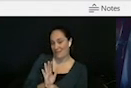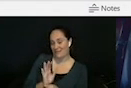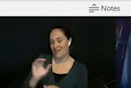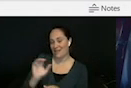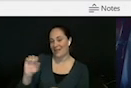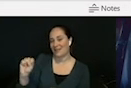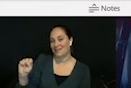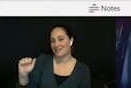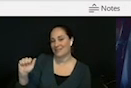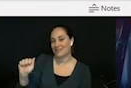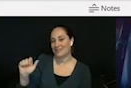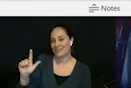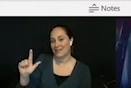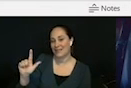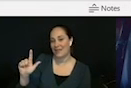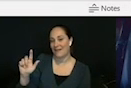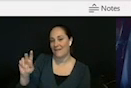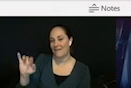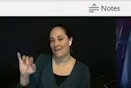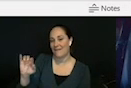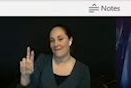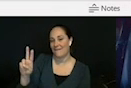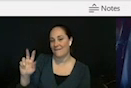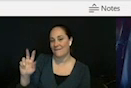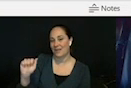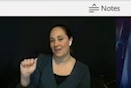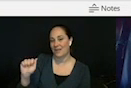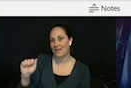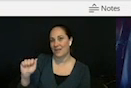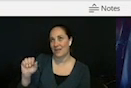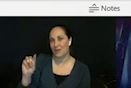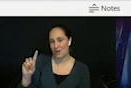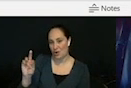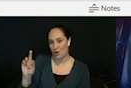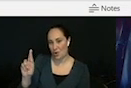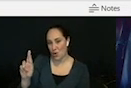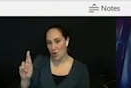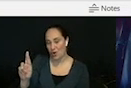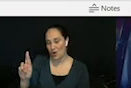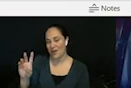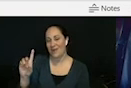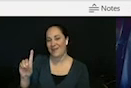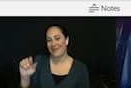explains everything. Or Big Bang Theory, go make a TV show.